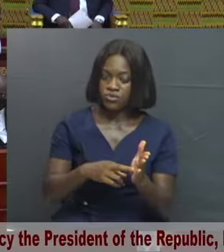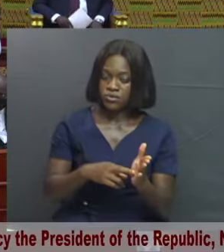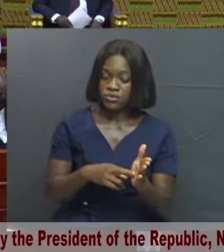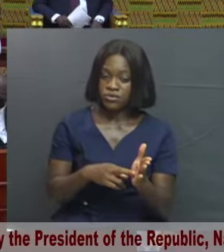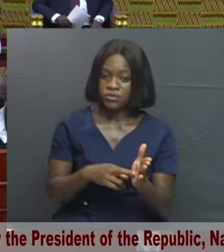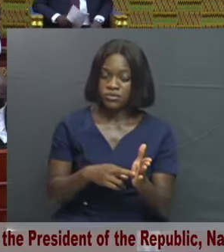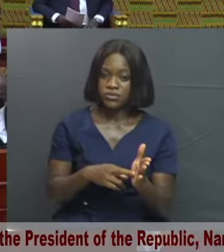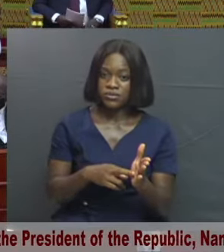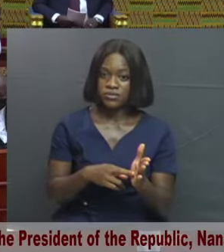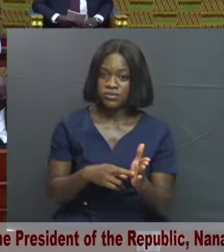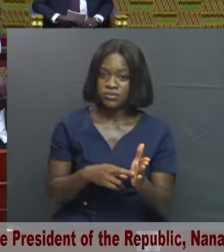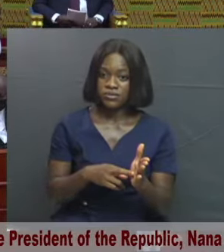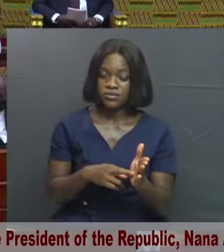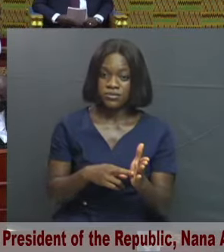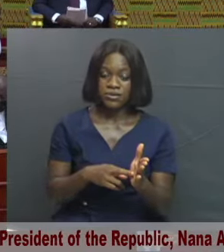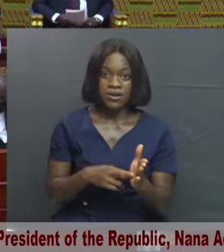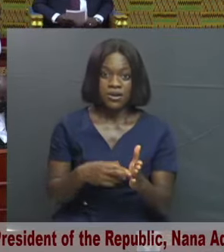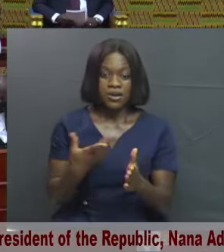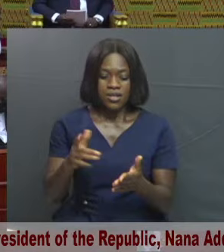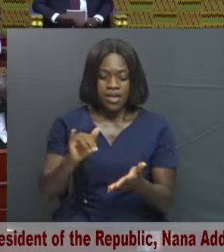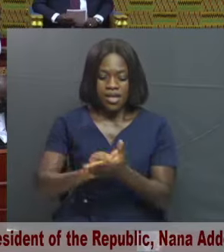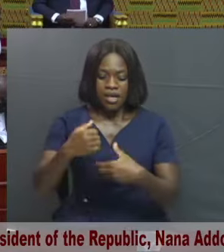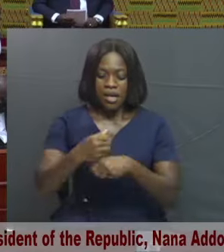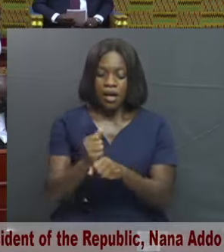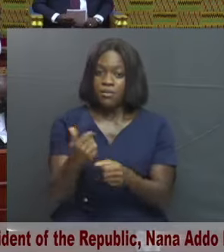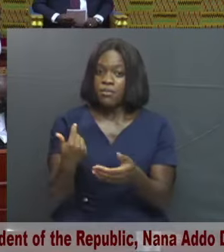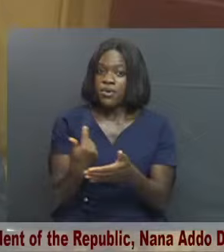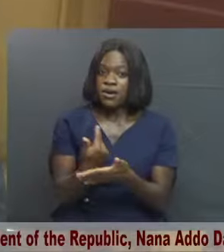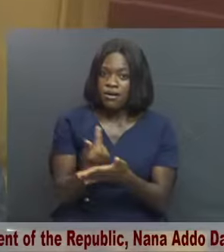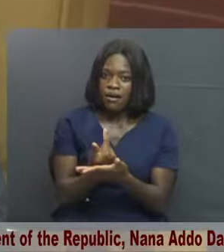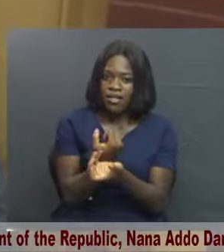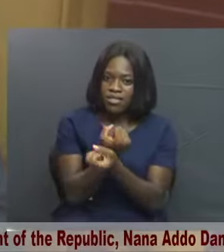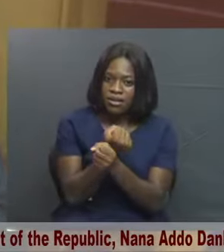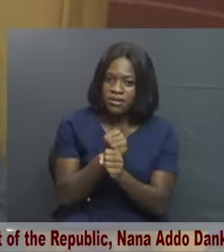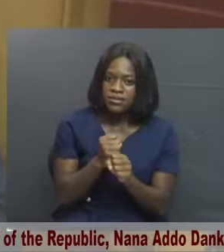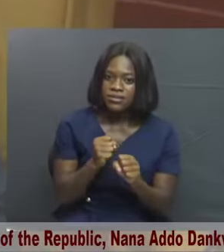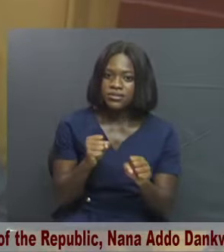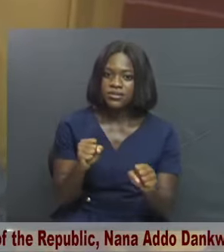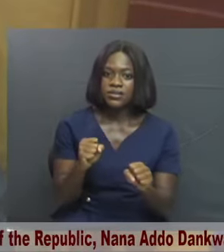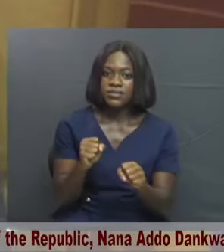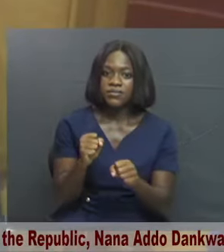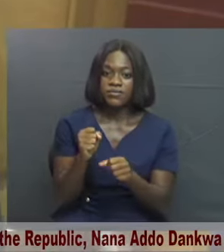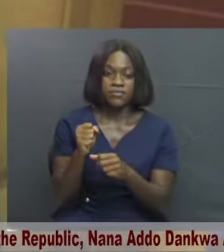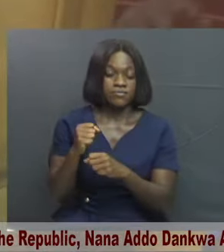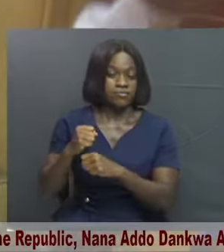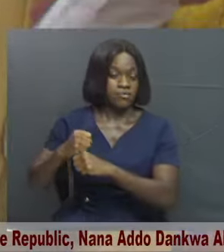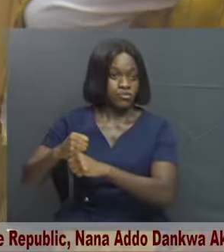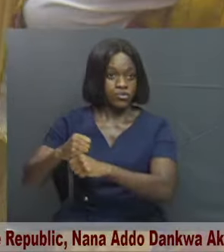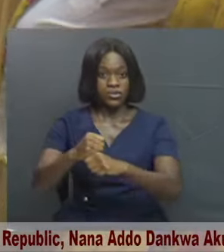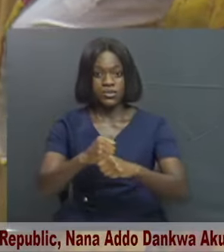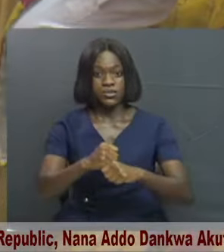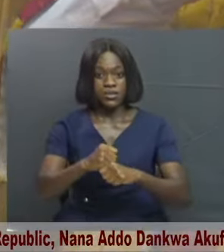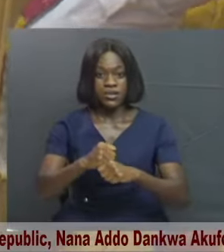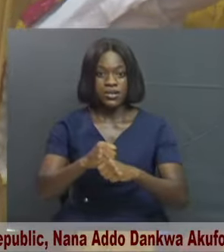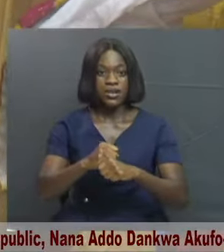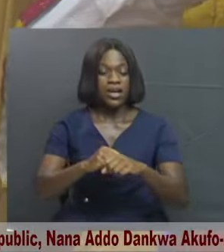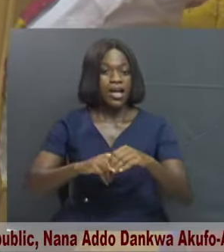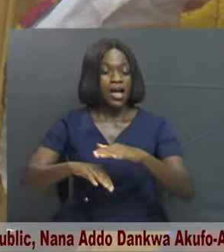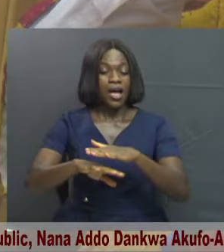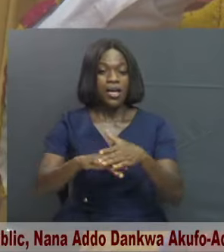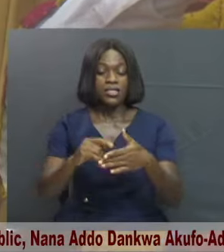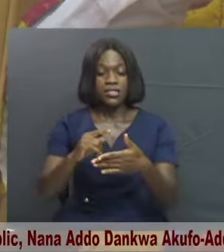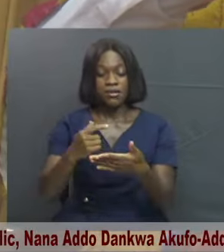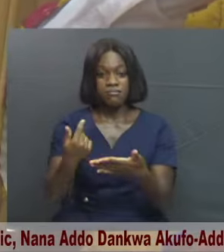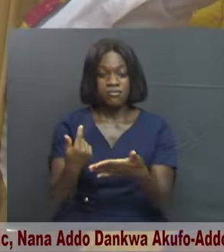makes up our nation is safe secure and under the control of the government